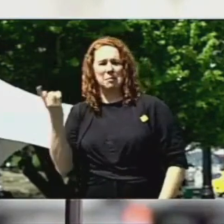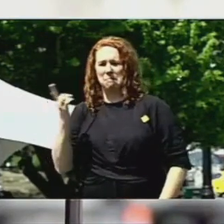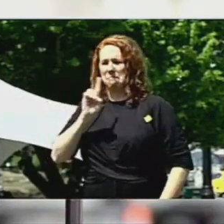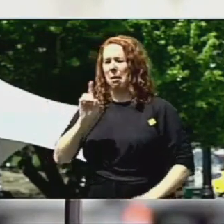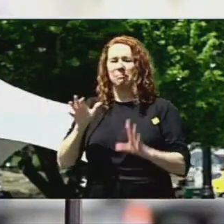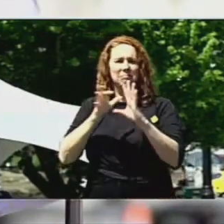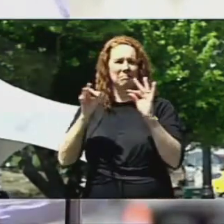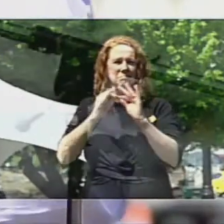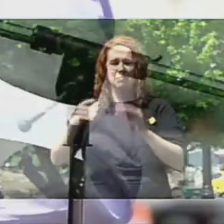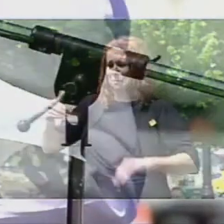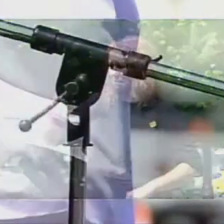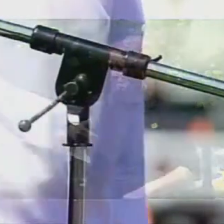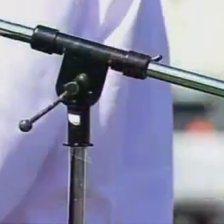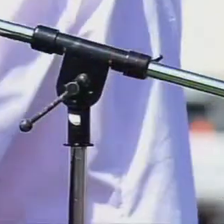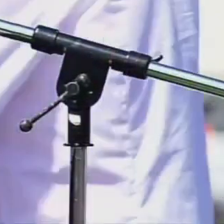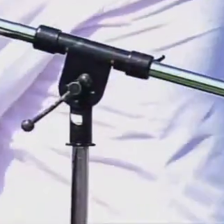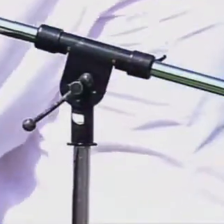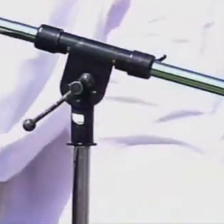words.